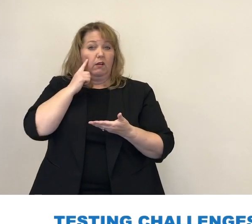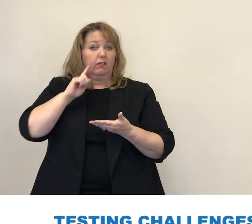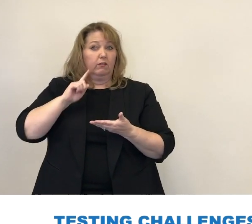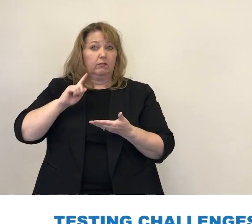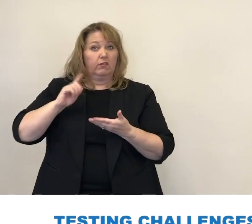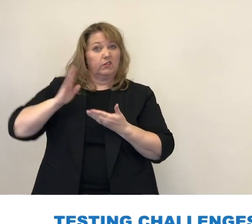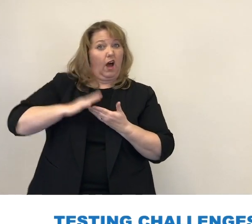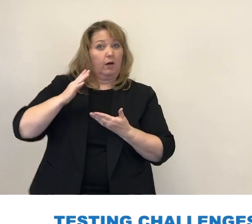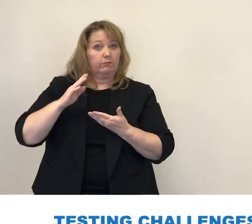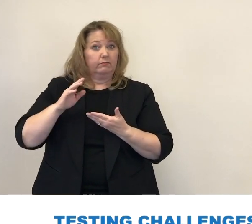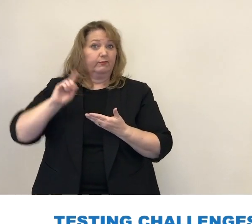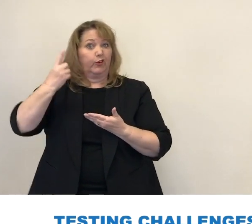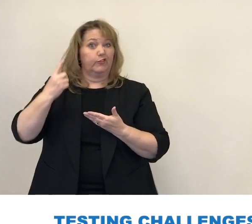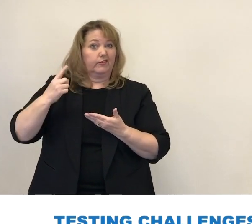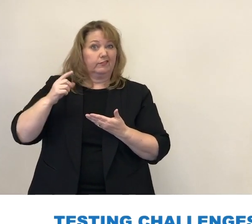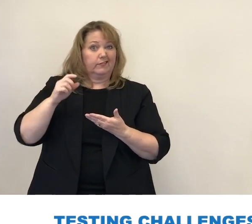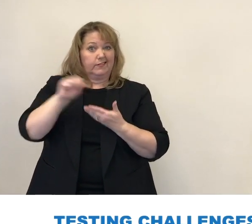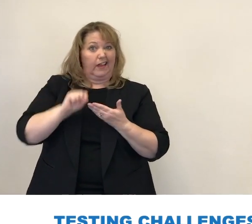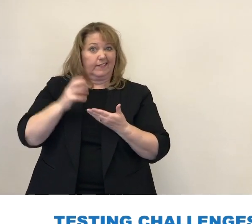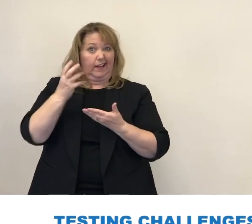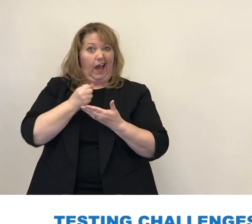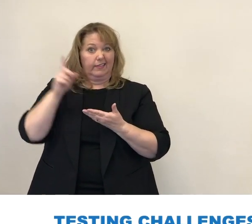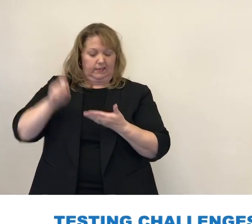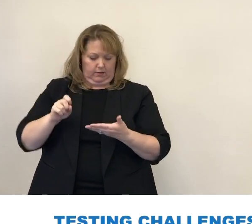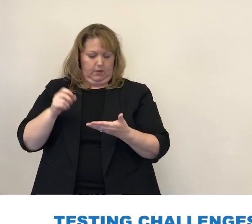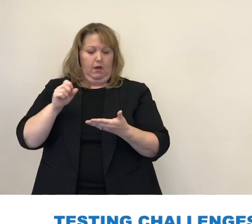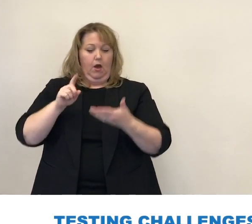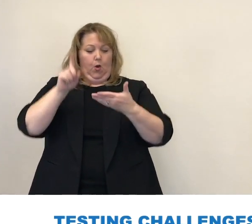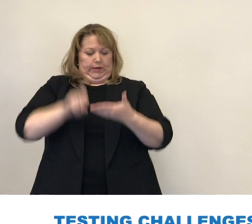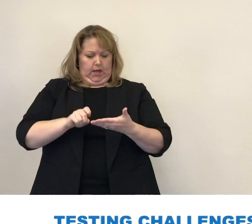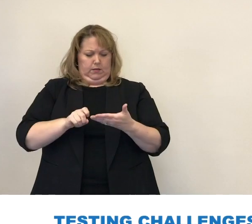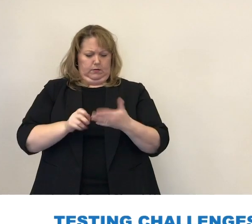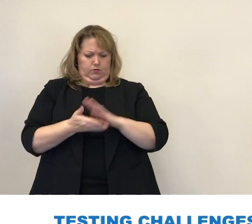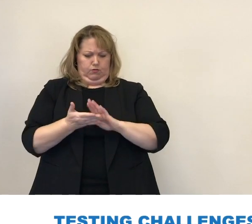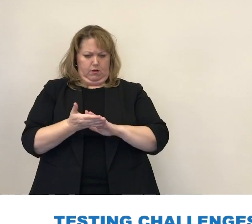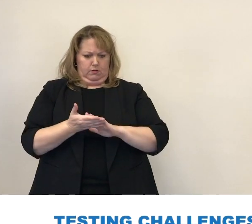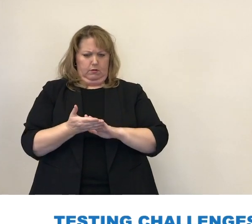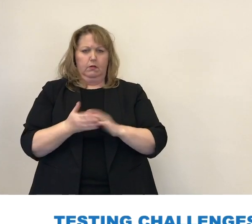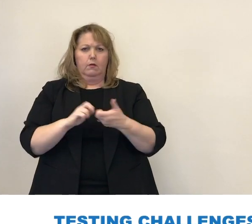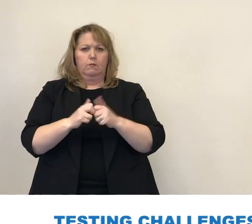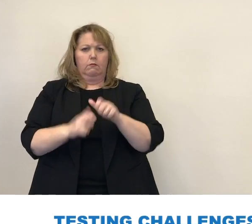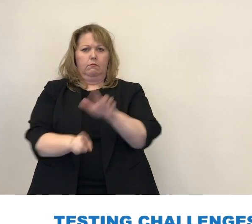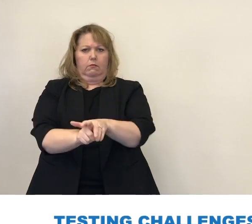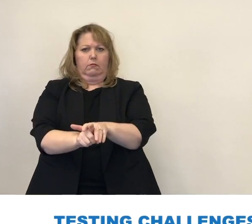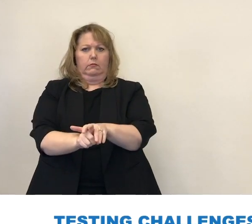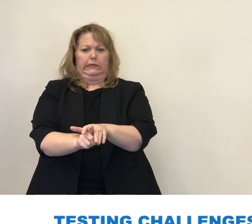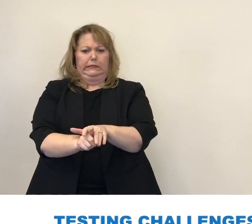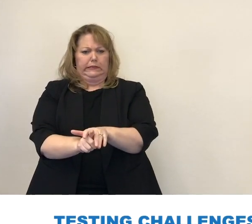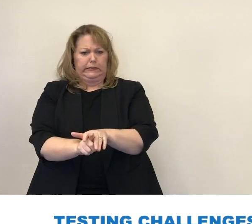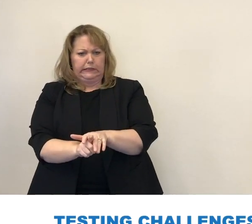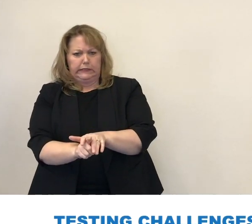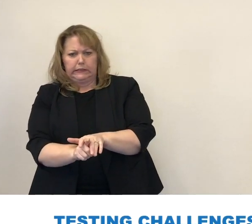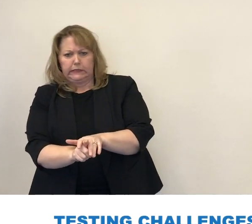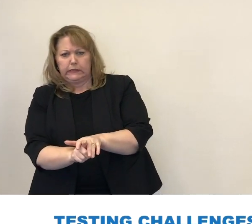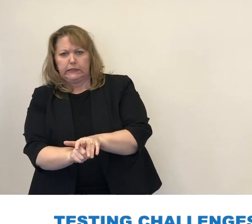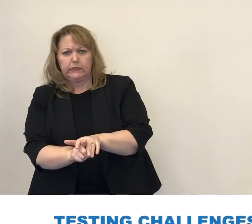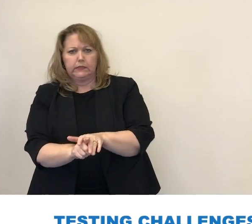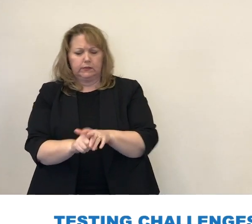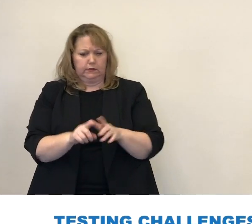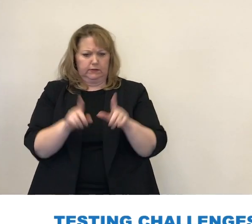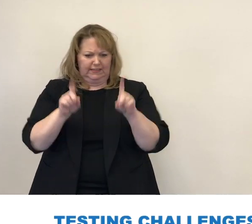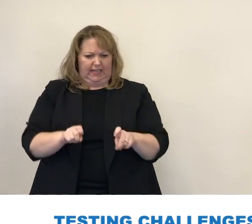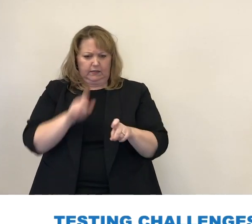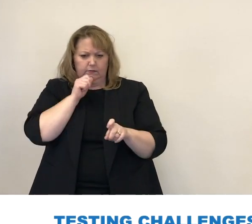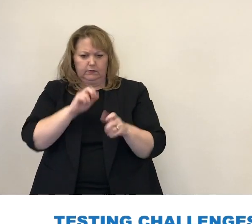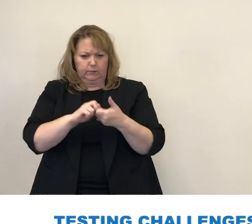test up and running. Several of the states that had more serious problems with it were able to resolve those within about 10 days. But the problems